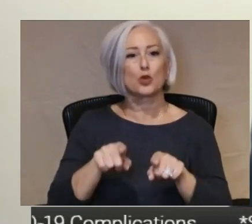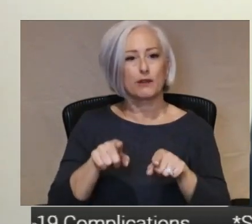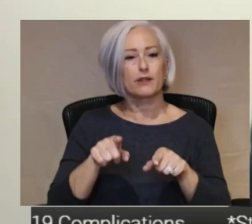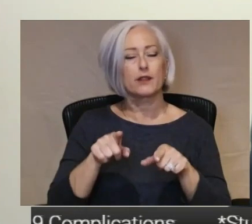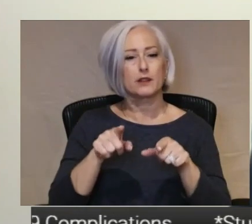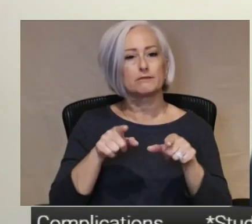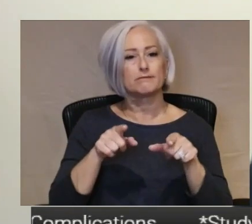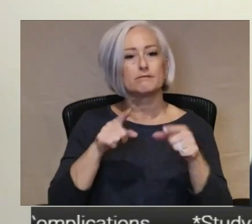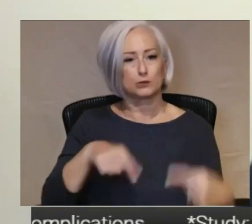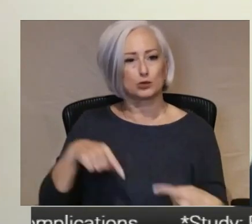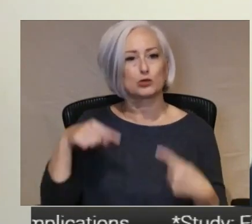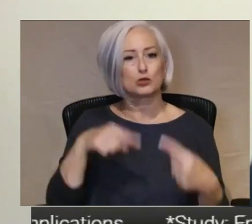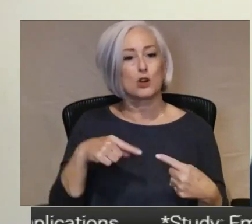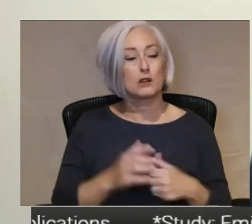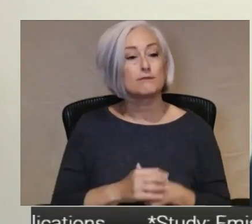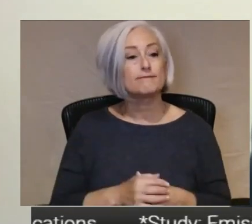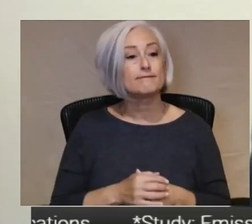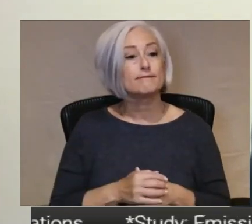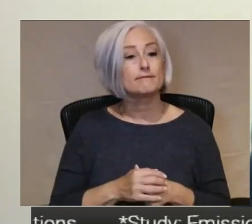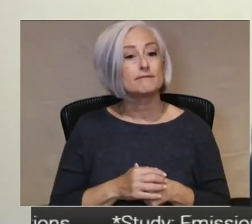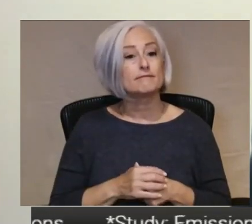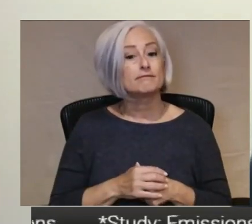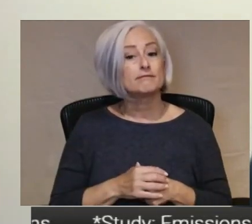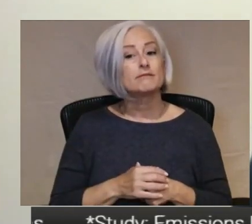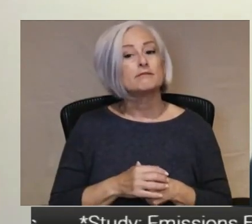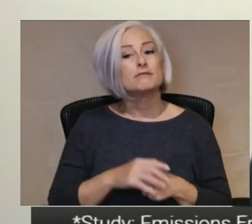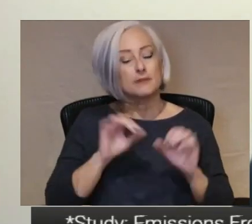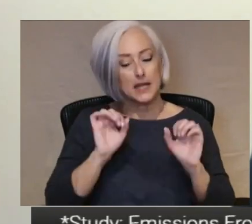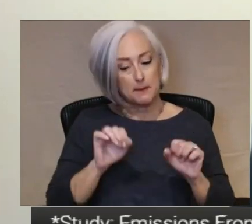And also there's acceptance that this is hard. This is still,